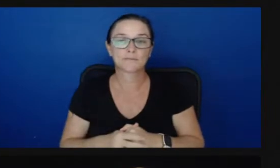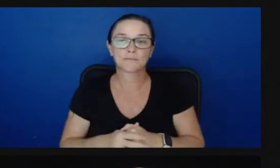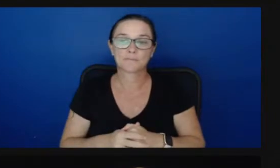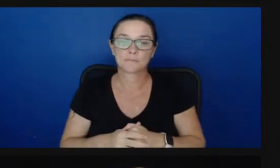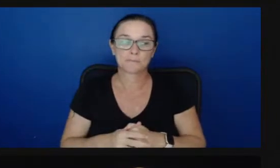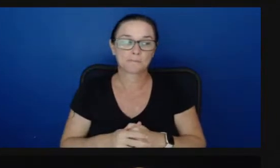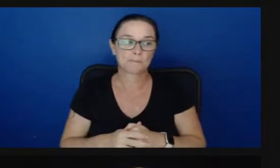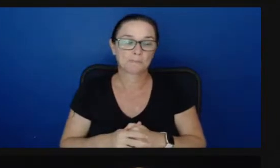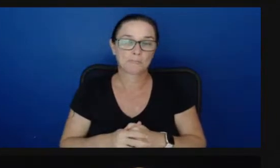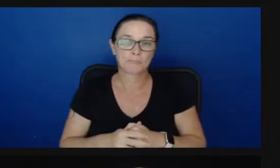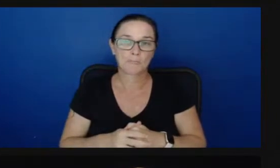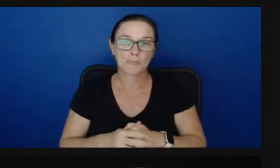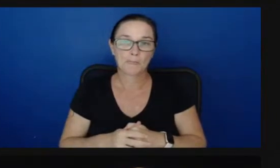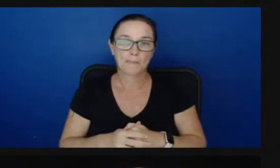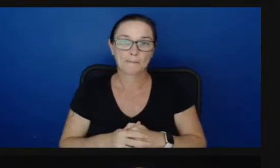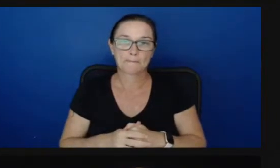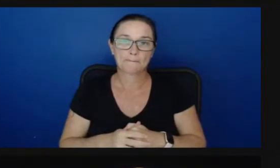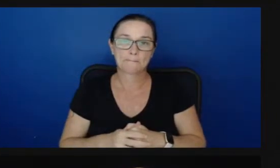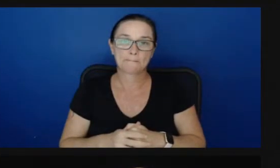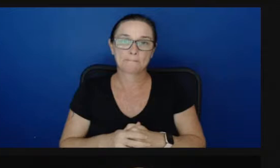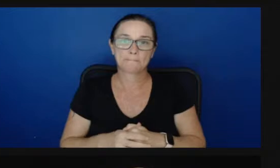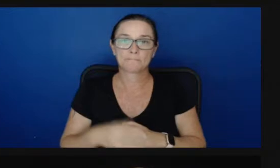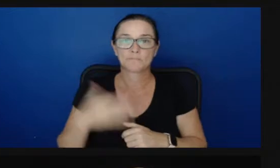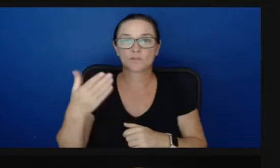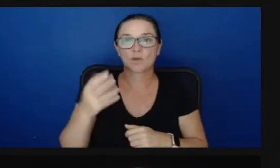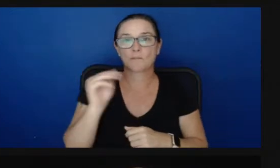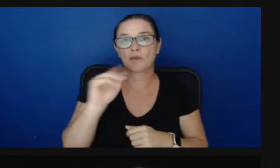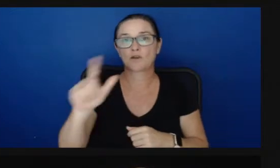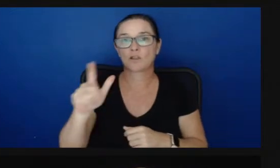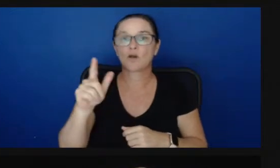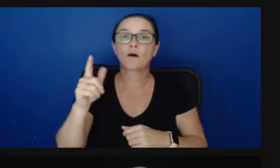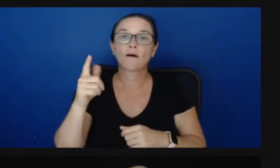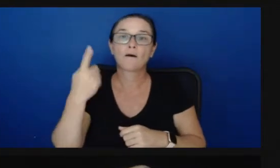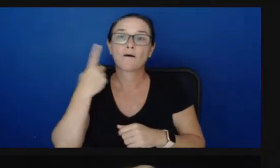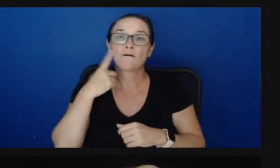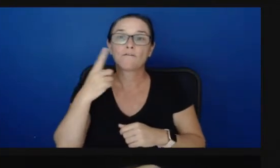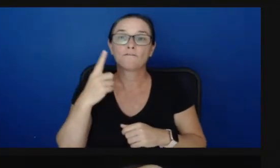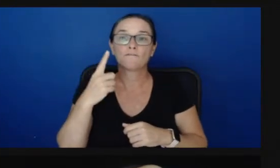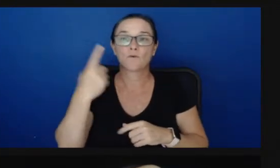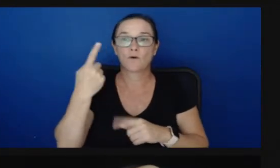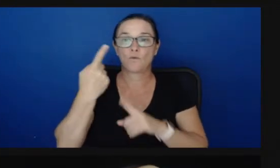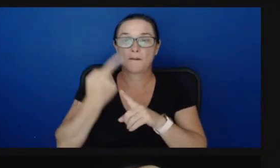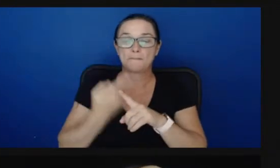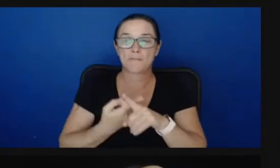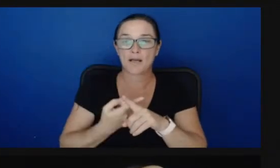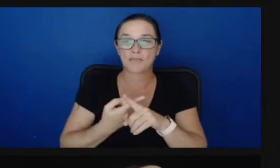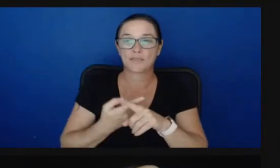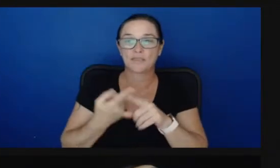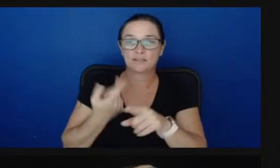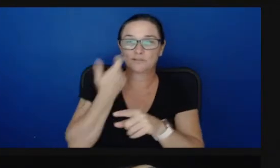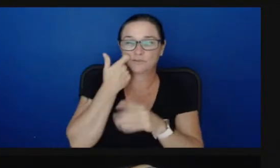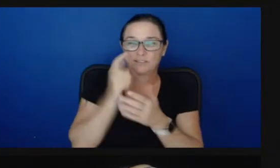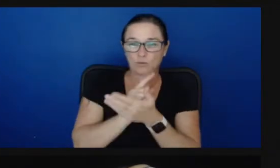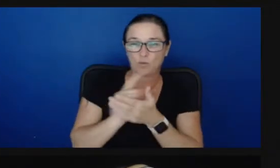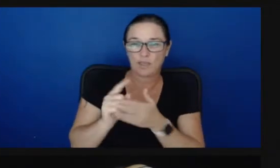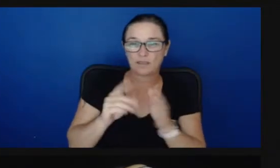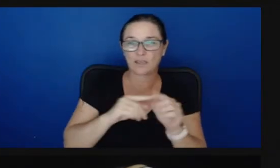scroll down. We'll get to that here. So here's Mauna Loa tilt over the last month. Our last week is here. You see this